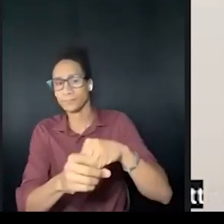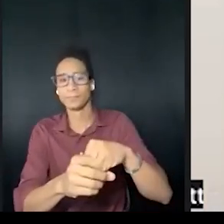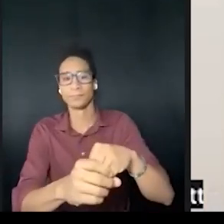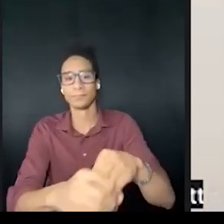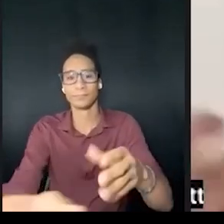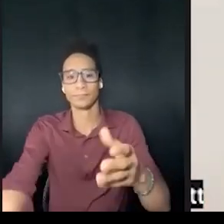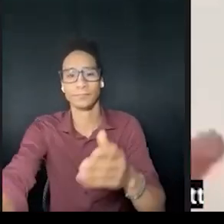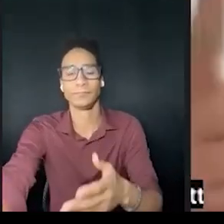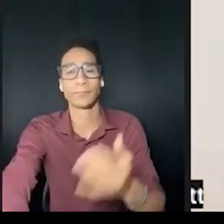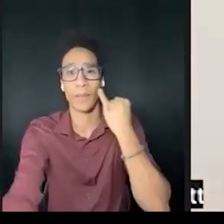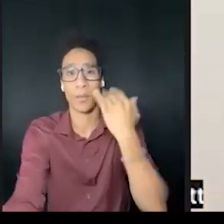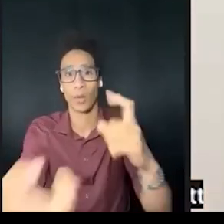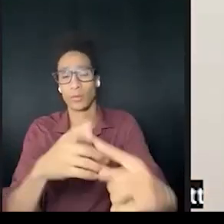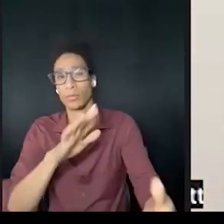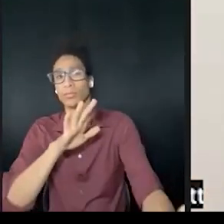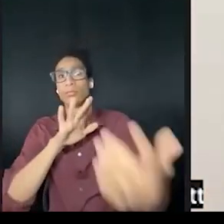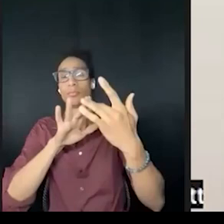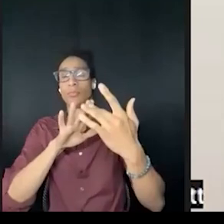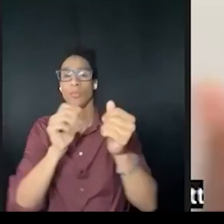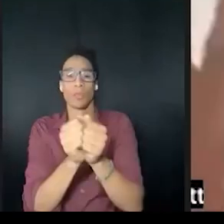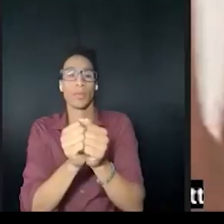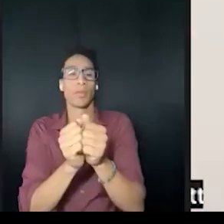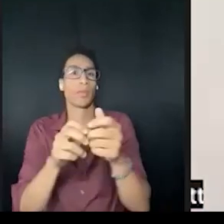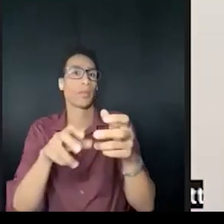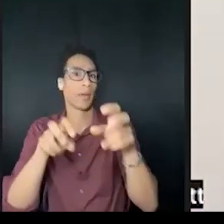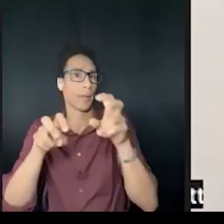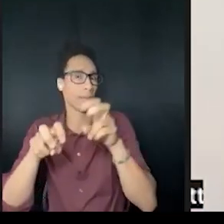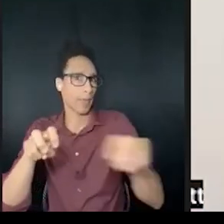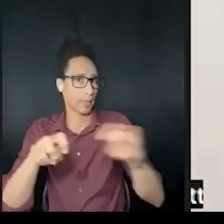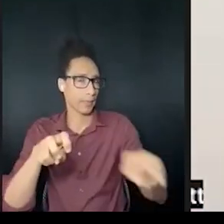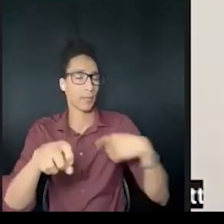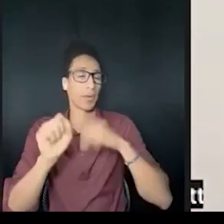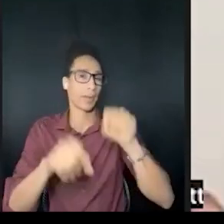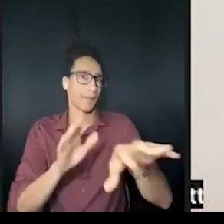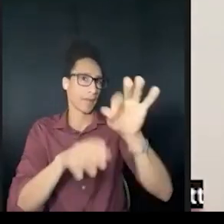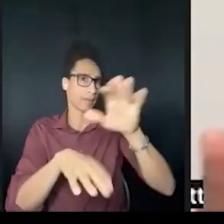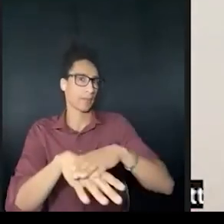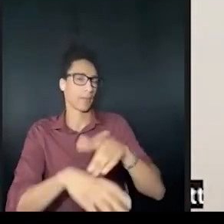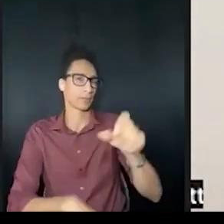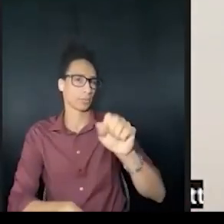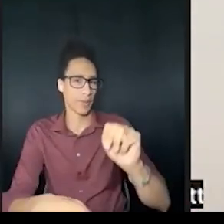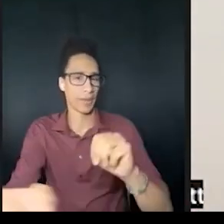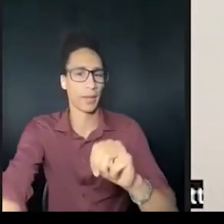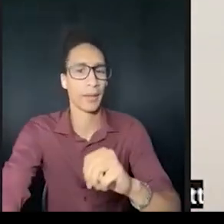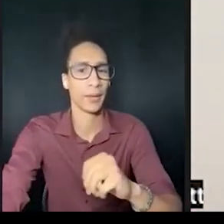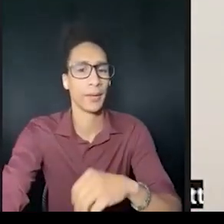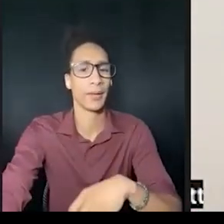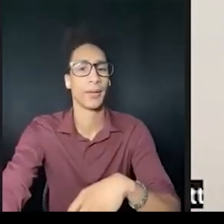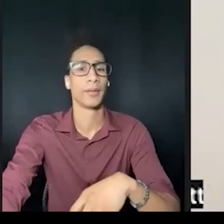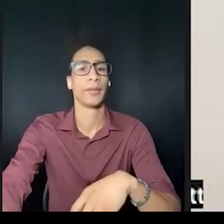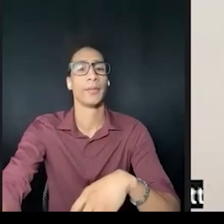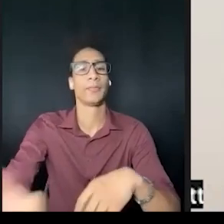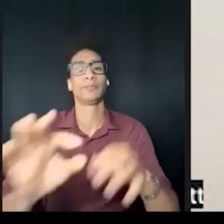you want to get in touch with the panelists, you can find them on social media. You can find them.